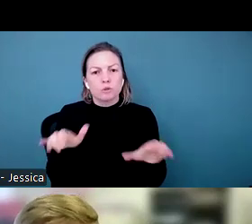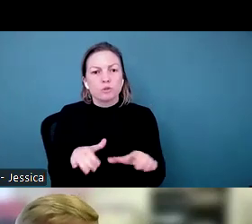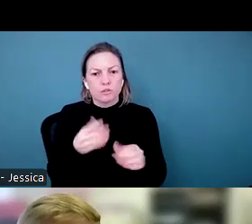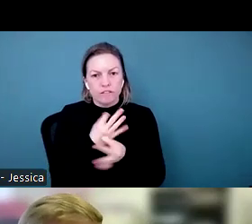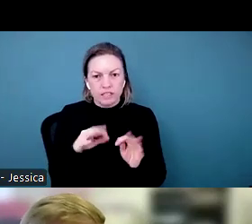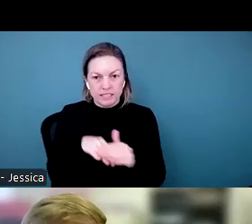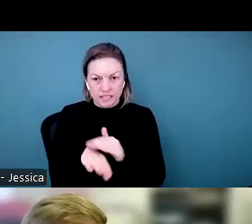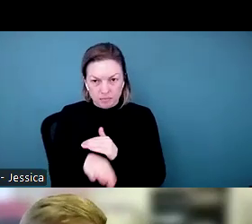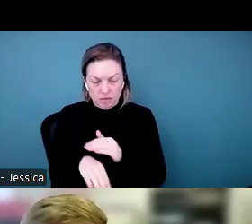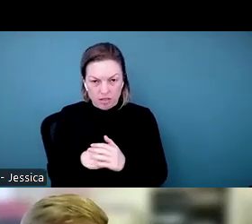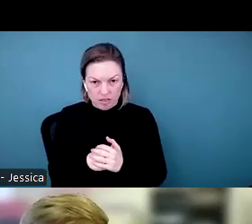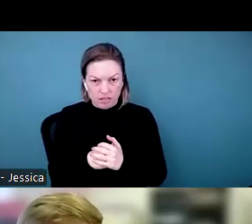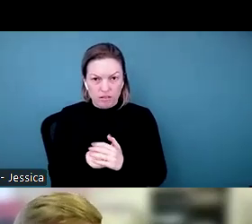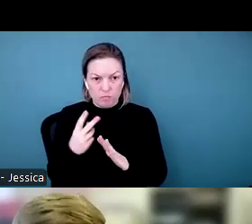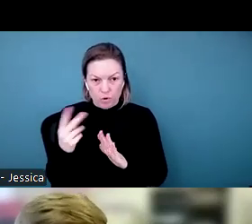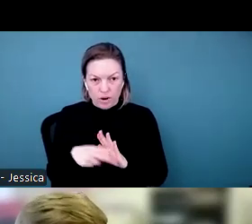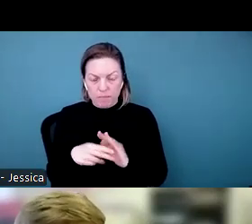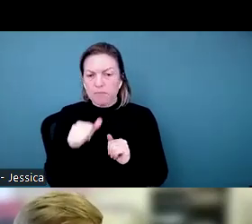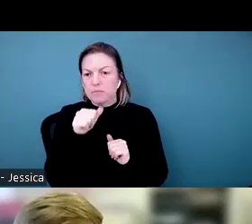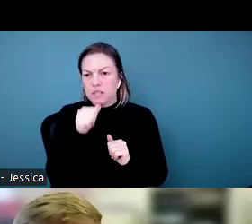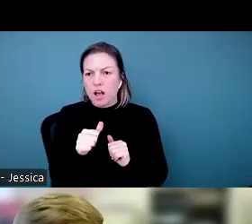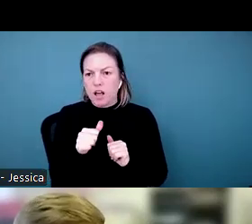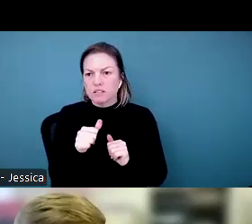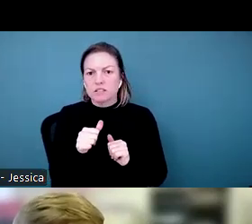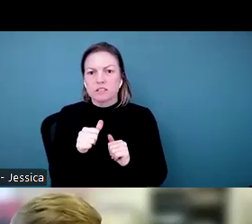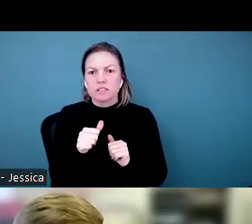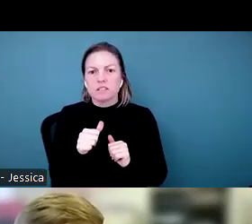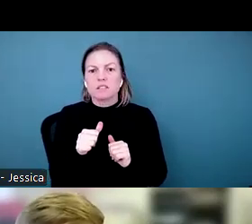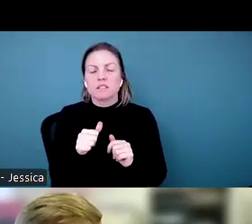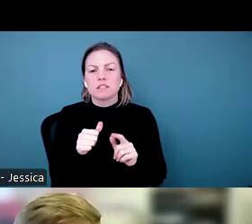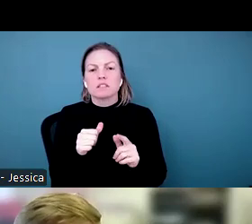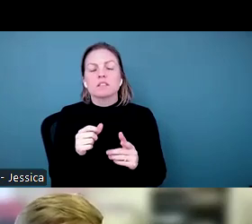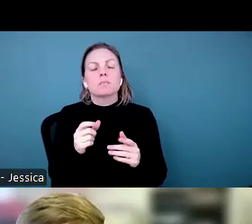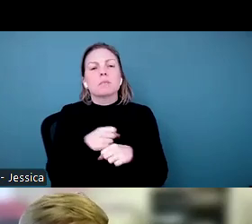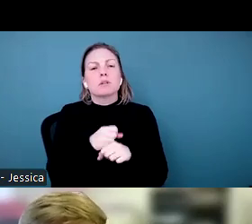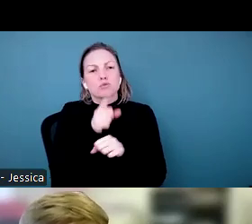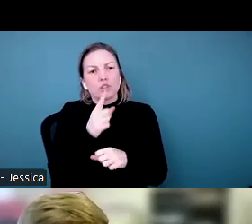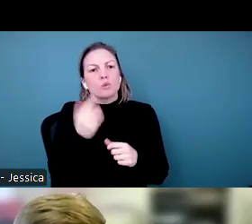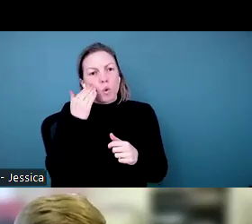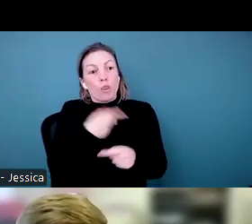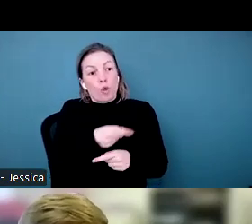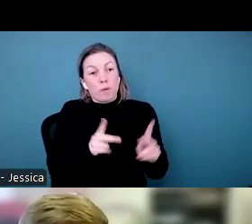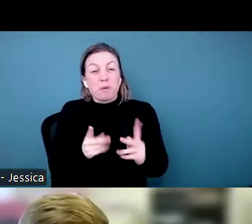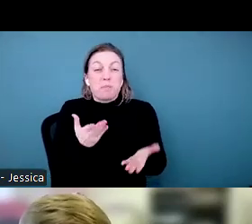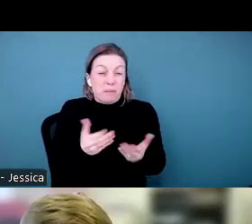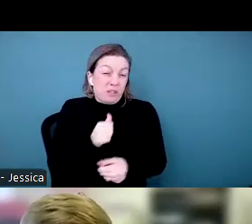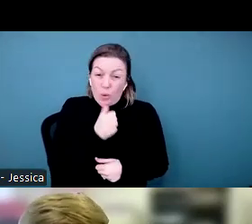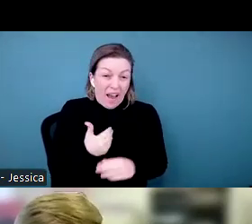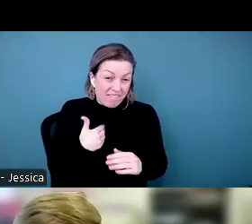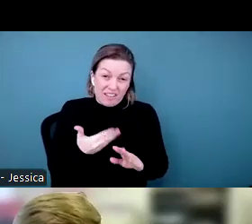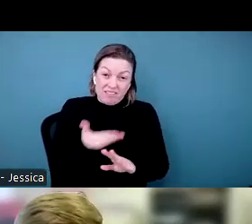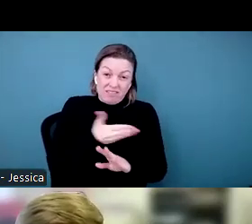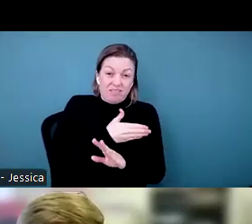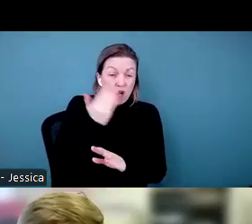accessible program that does not presume a lot of prior knowledge in dementia care, so anyone can access it at different levels